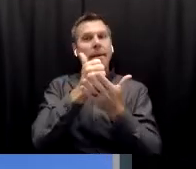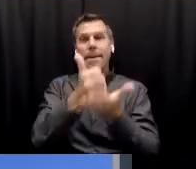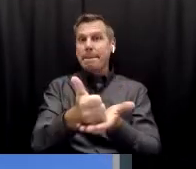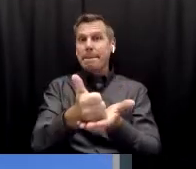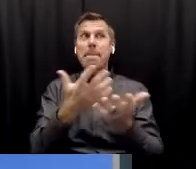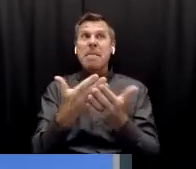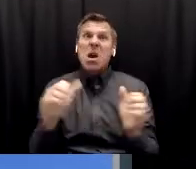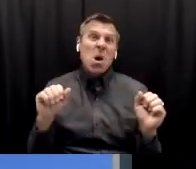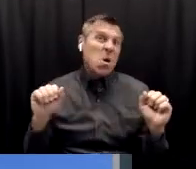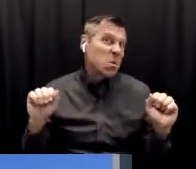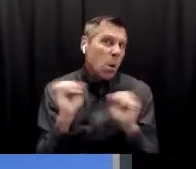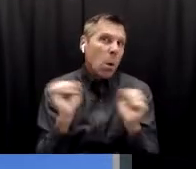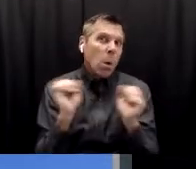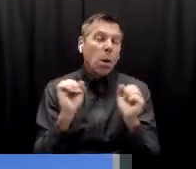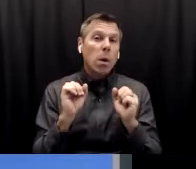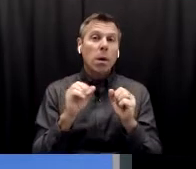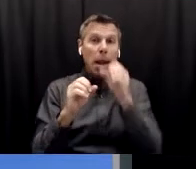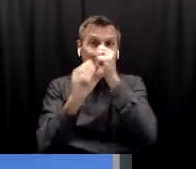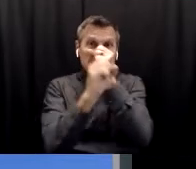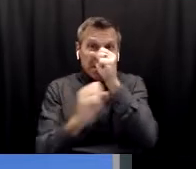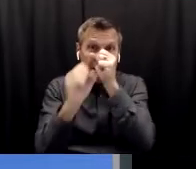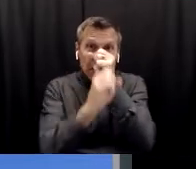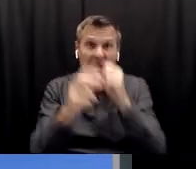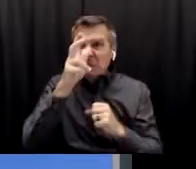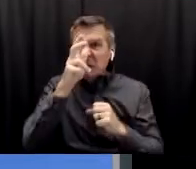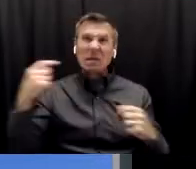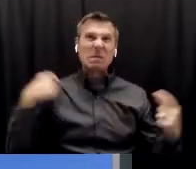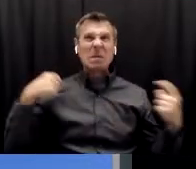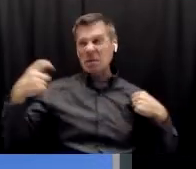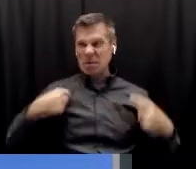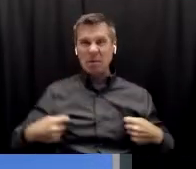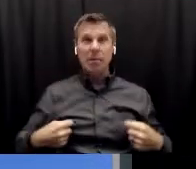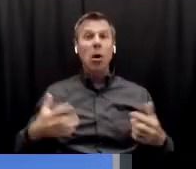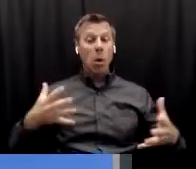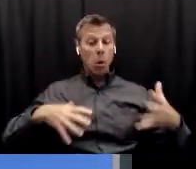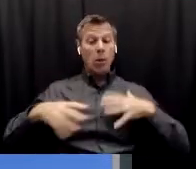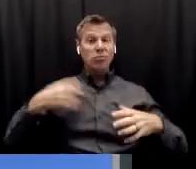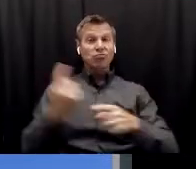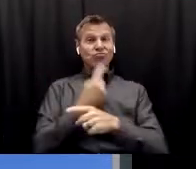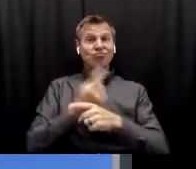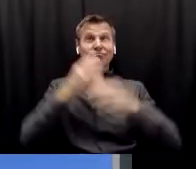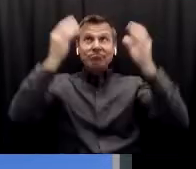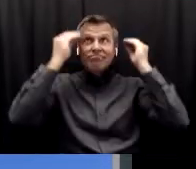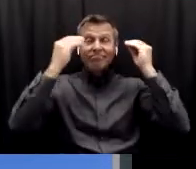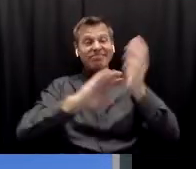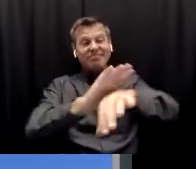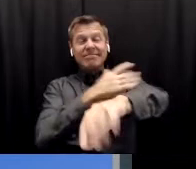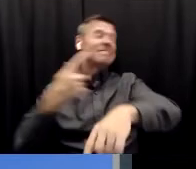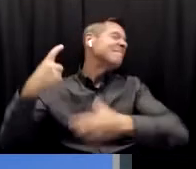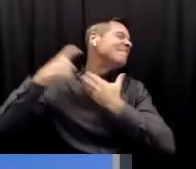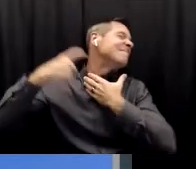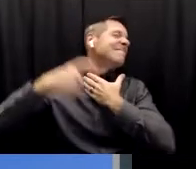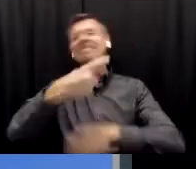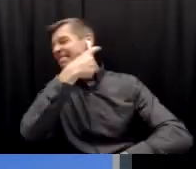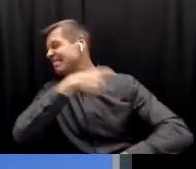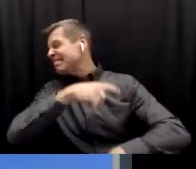You might have to fight off mosquitoes, wear suitable clothing for the environment, and all that other fun stuff. I used to do